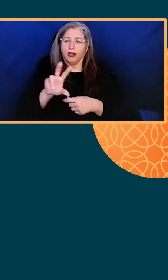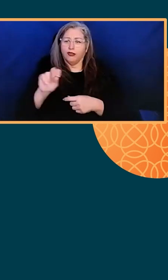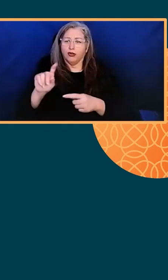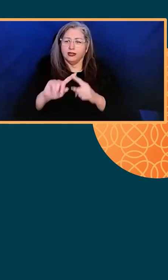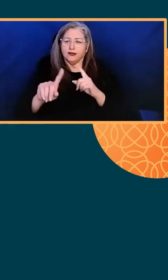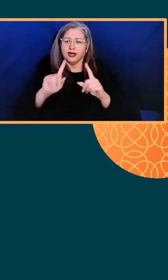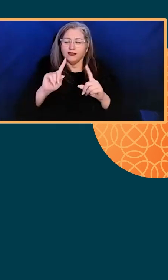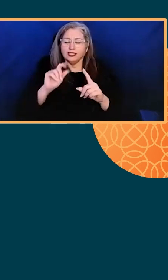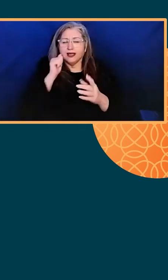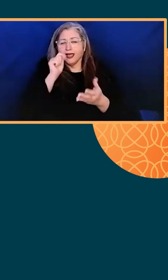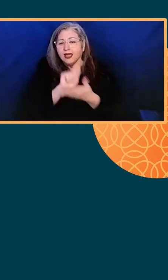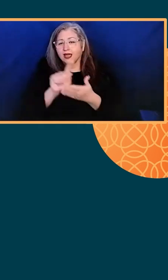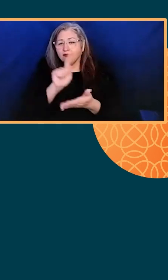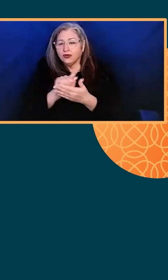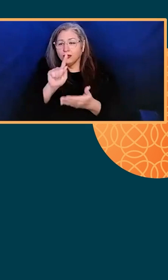a week,